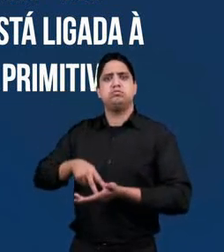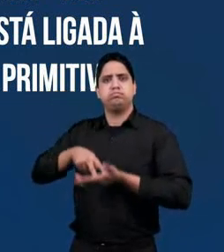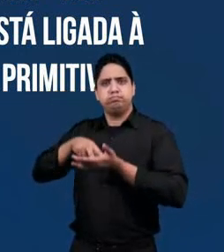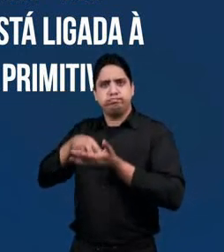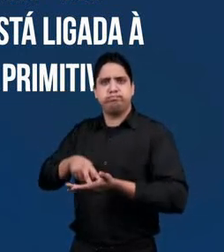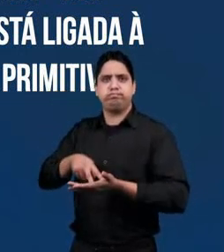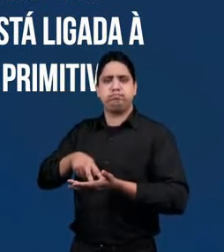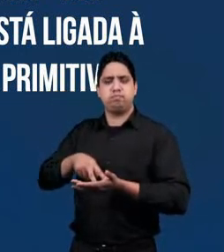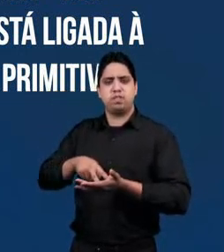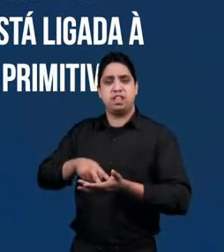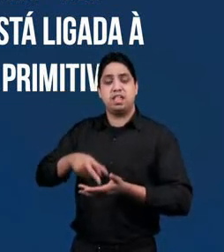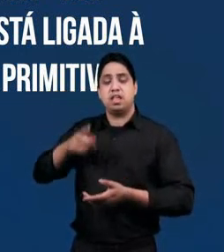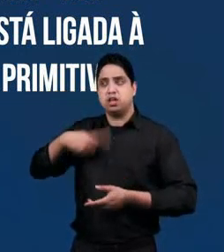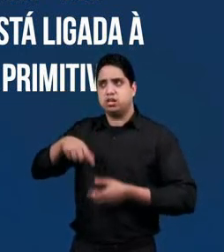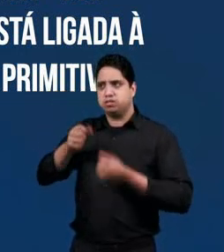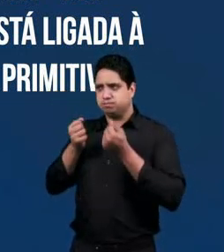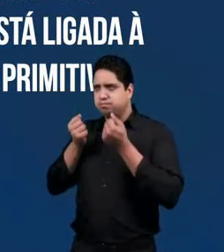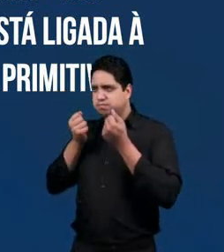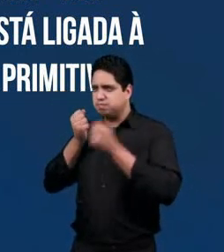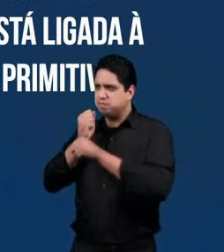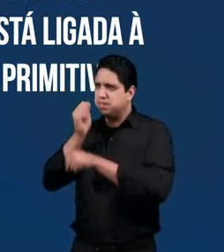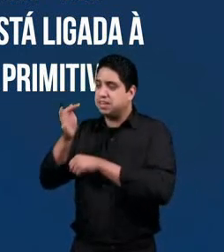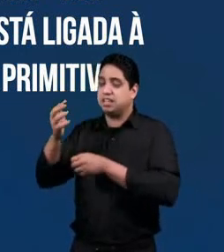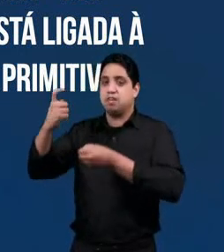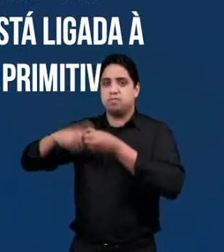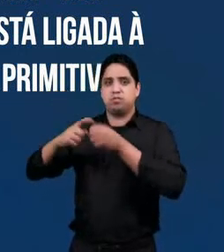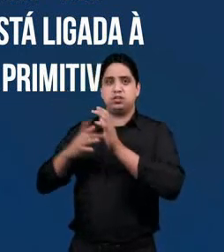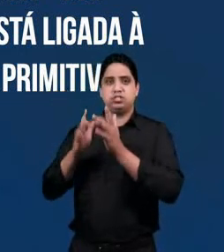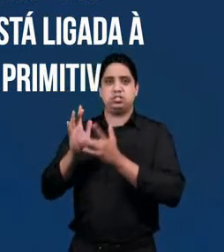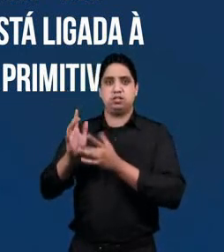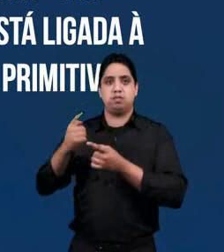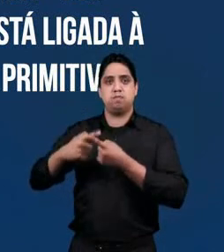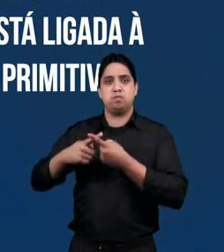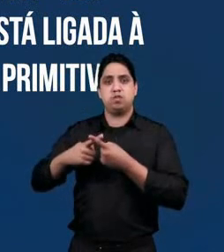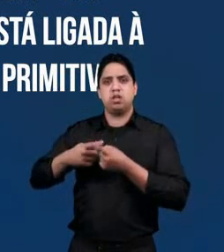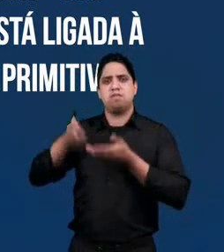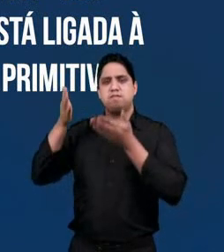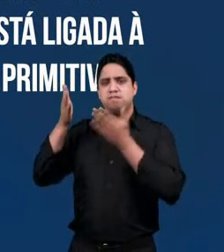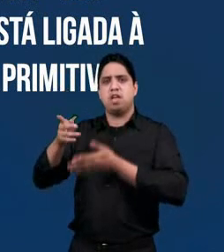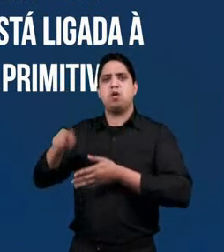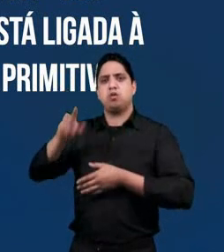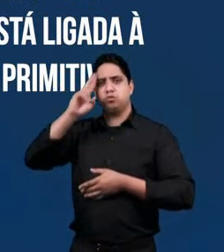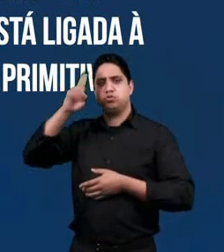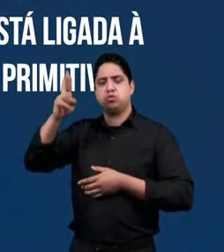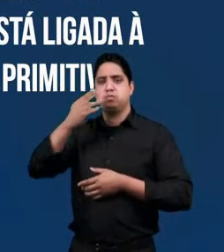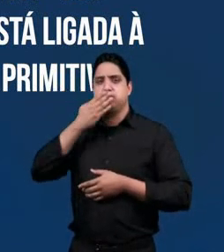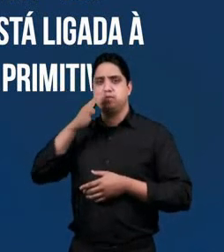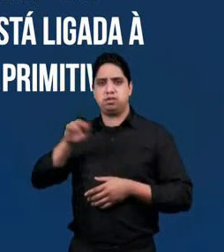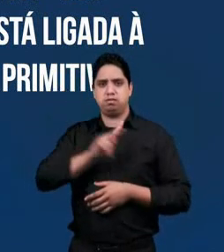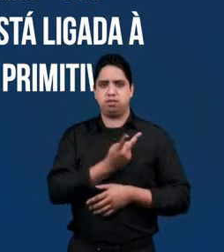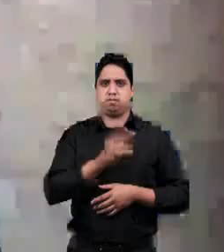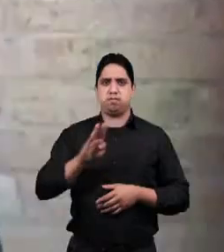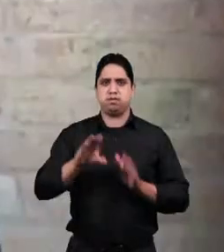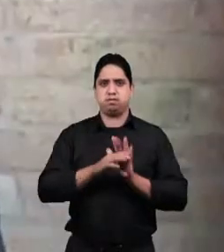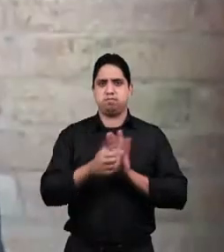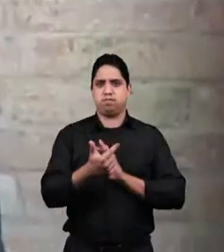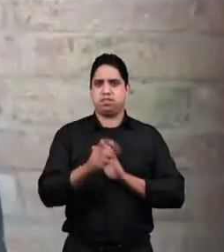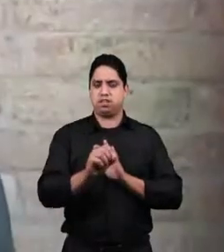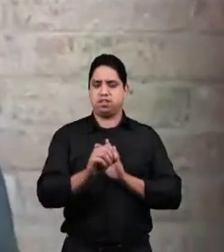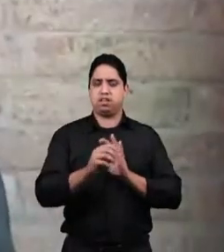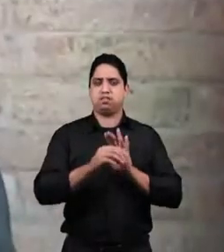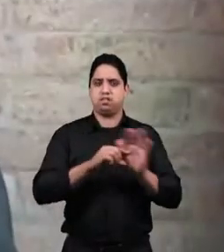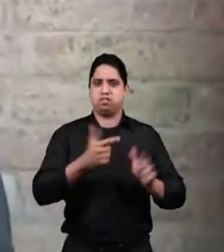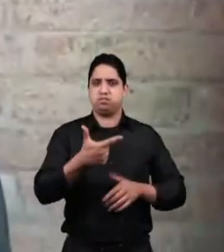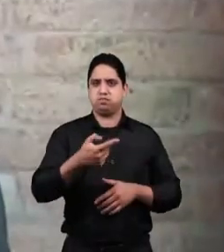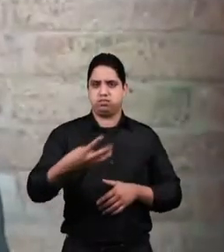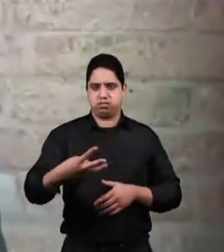2 Thessalonians 3:2. For you are connected to, because it is connected to obedience which is for the faithful, the same way that our brethren from the